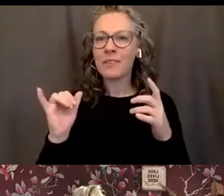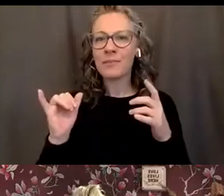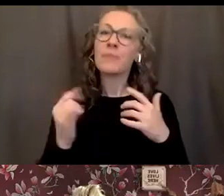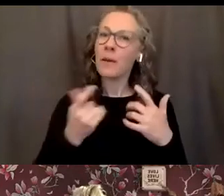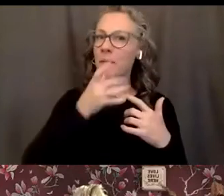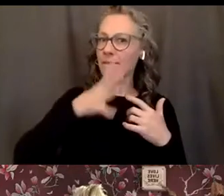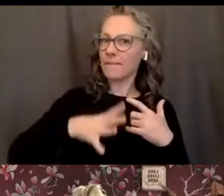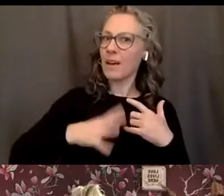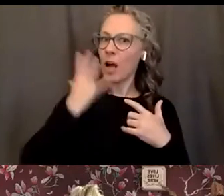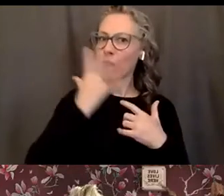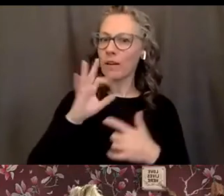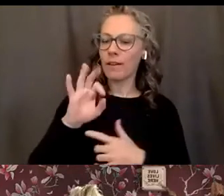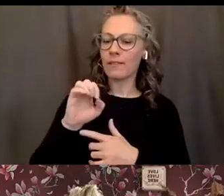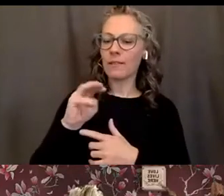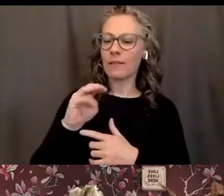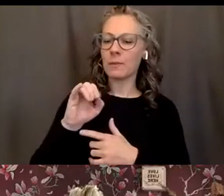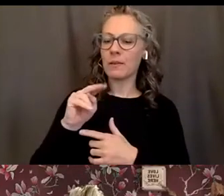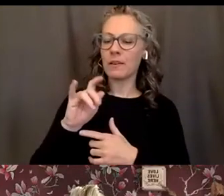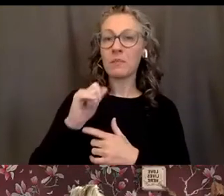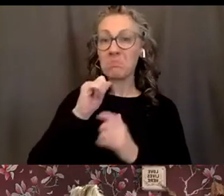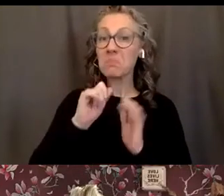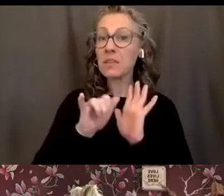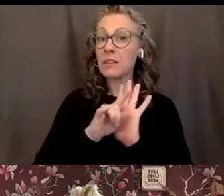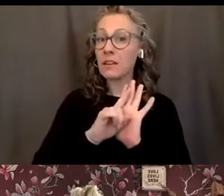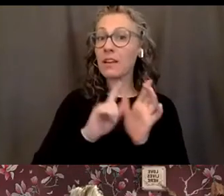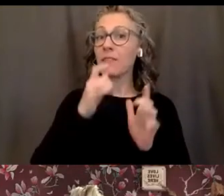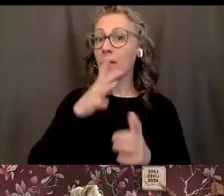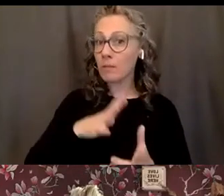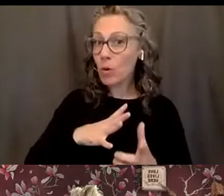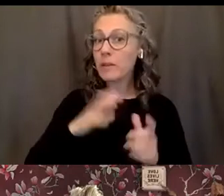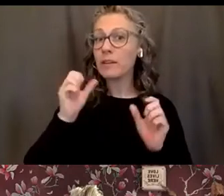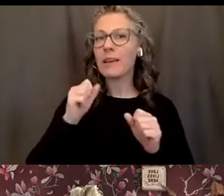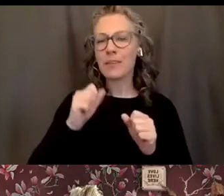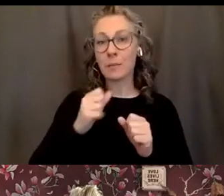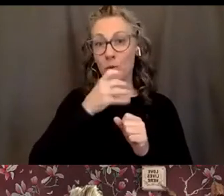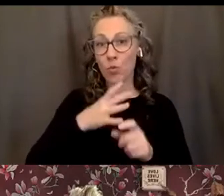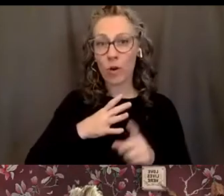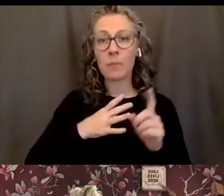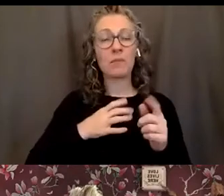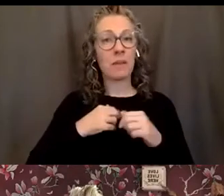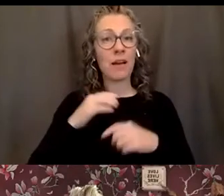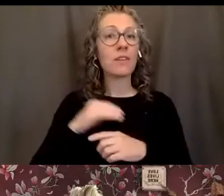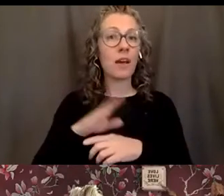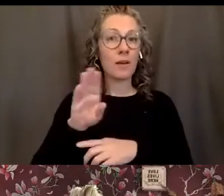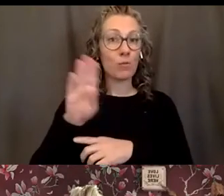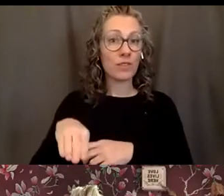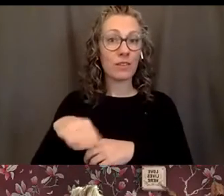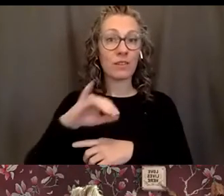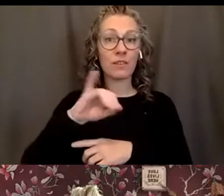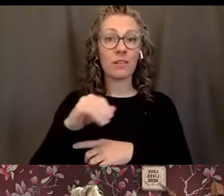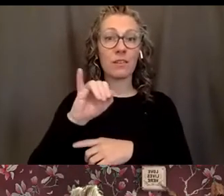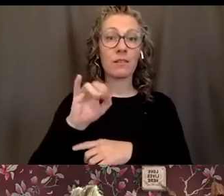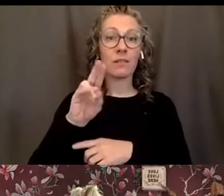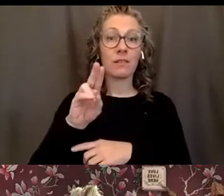feminine. I do identify as a woman, but as a woman, I have competed in Brazilian Jiu-Jitsu competitions. I've